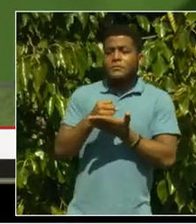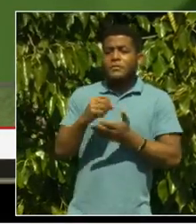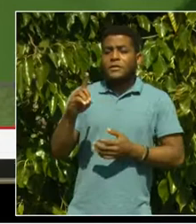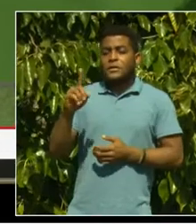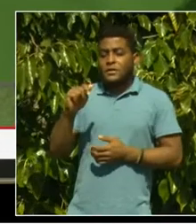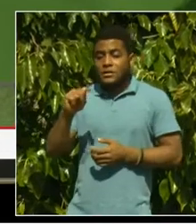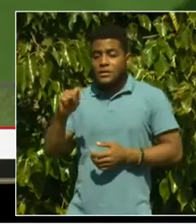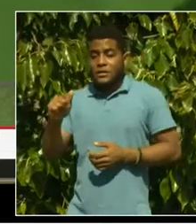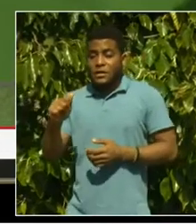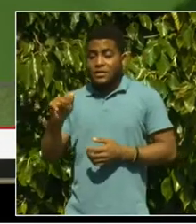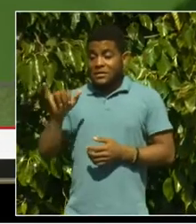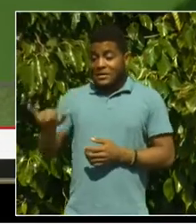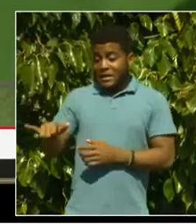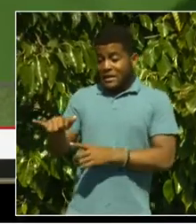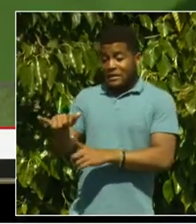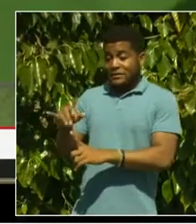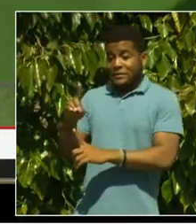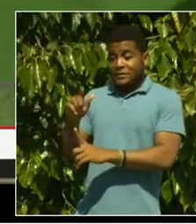House Agriculture Committee.